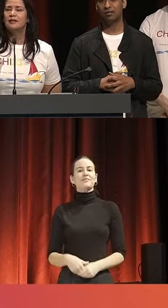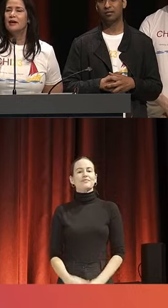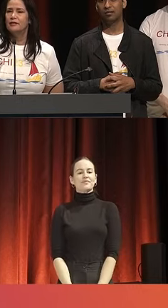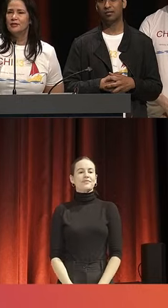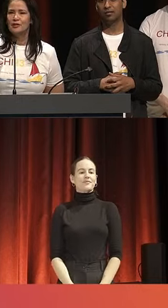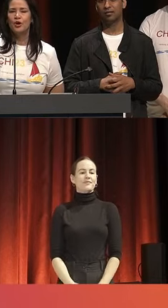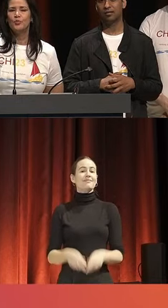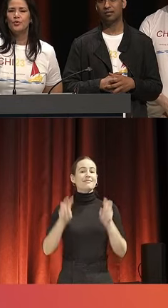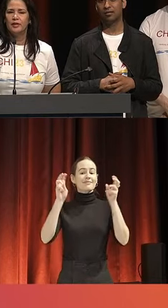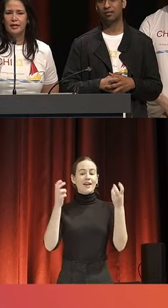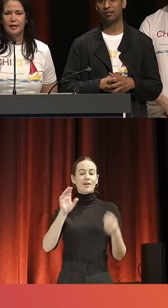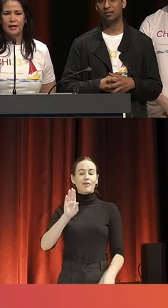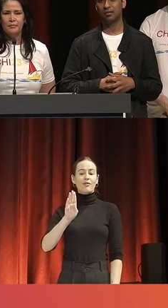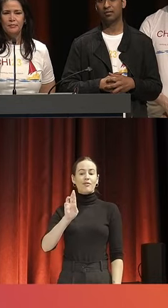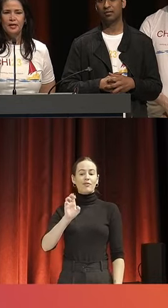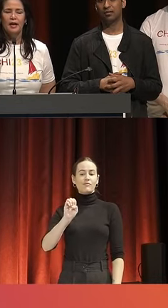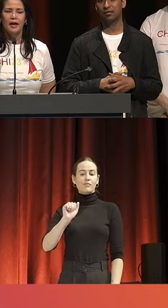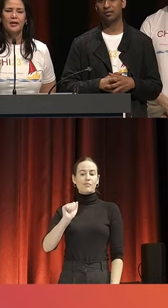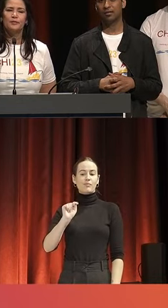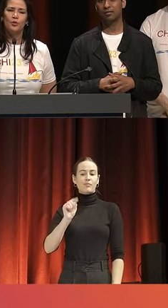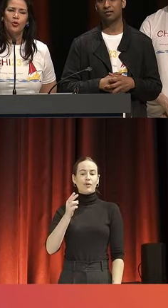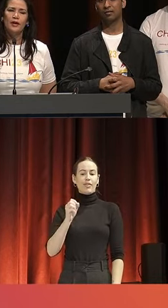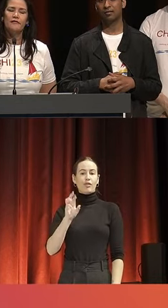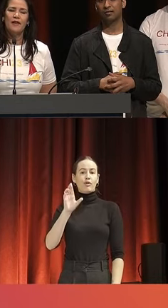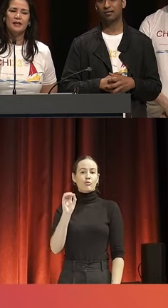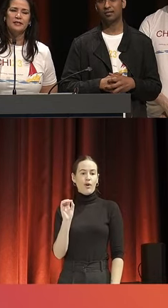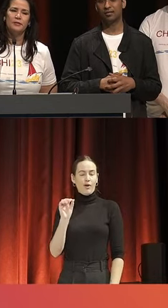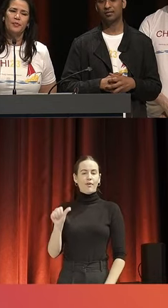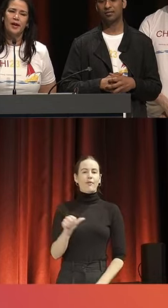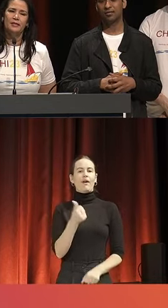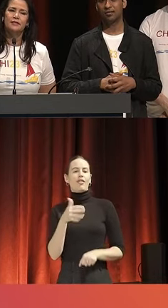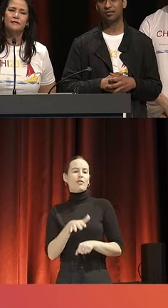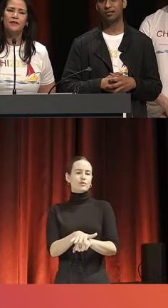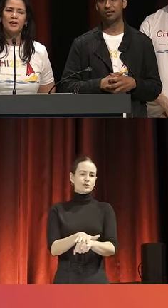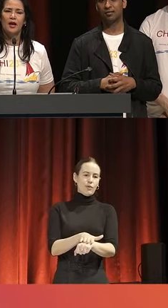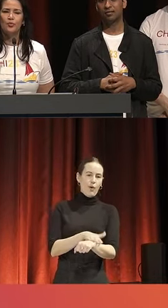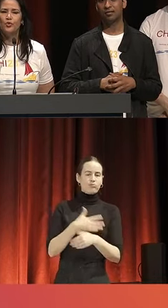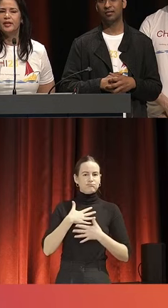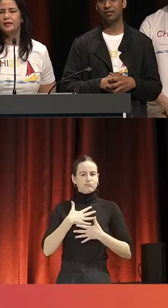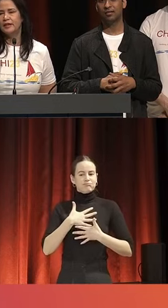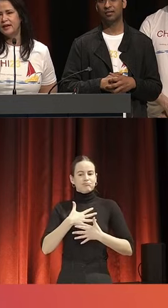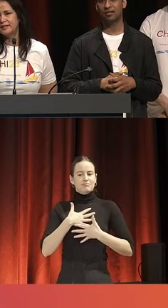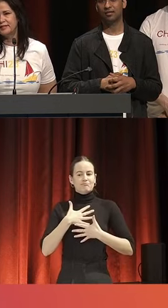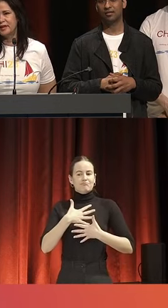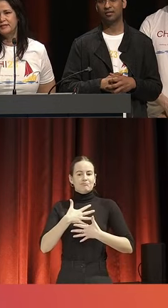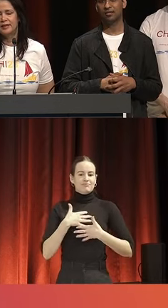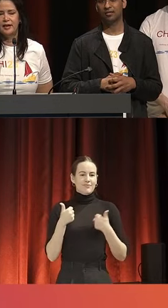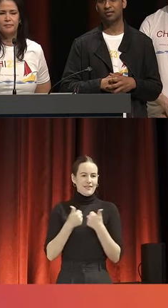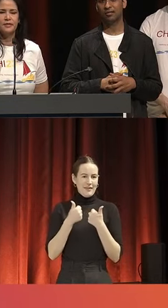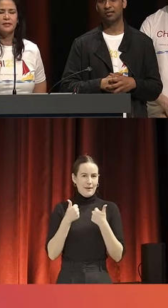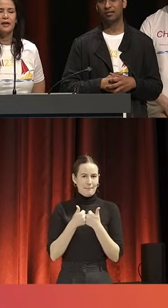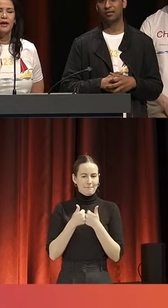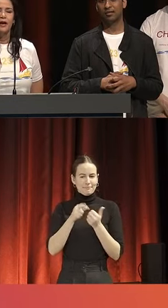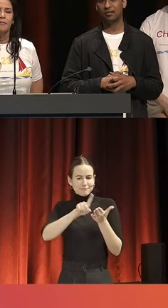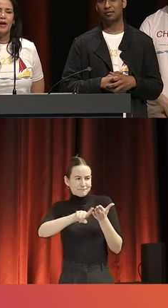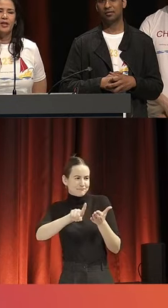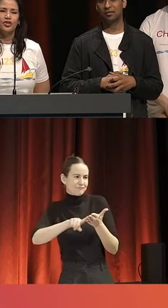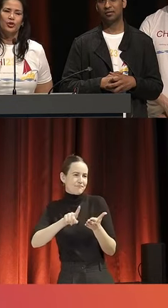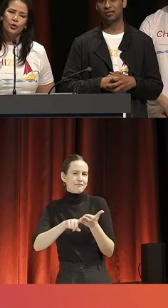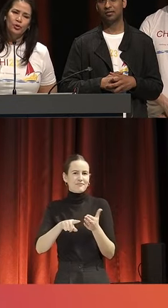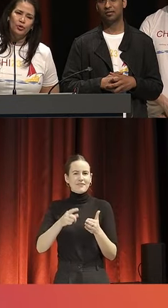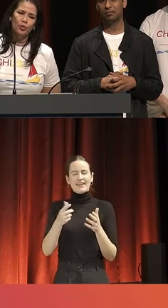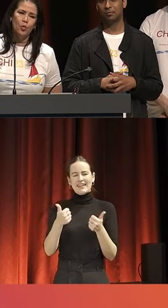Not Another Slow Breathing Game, Exploring Faster-Paced VR Breathing Exercise Games,